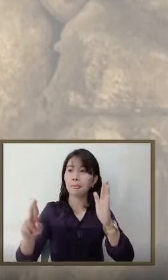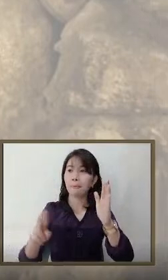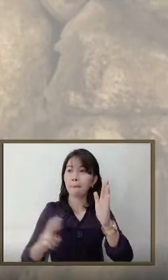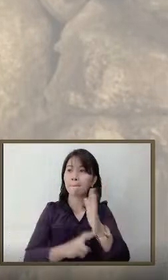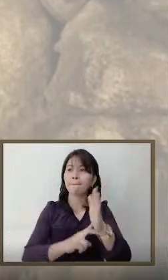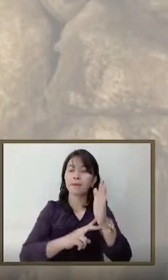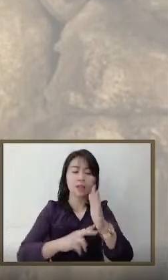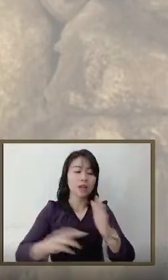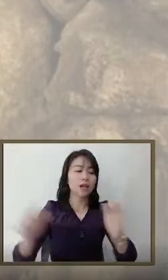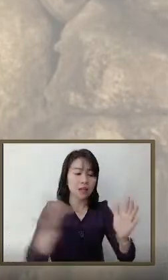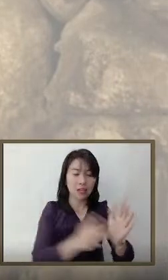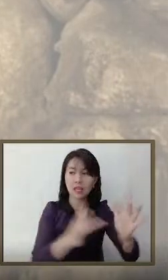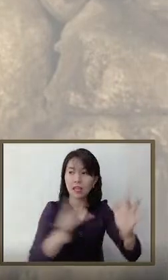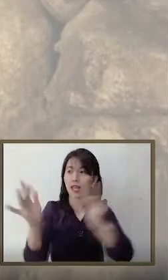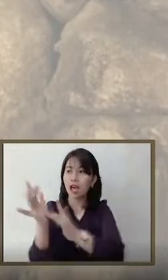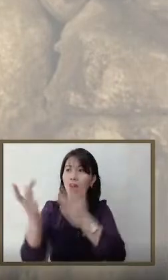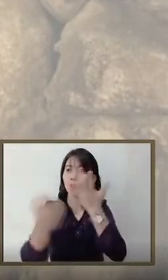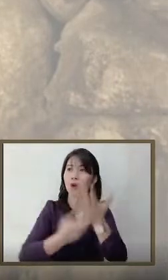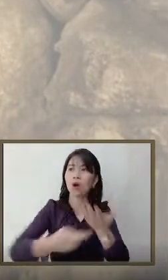reign. Everybody now, he